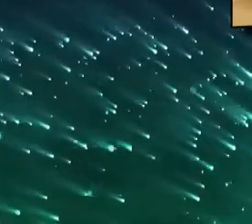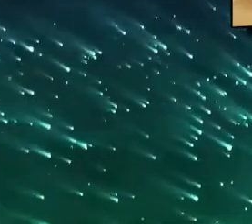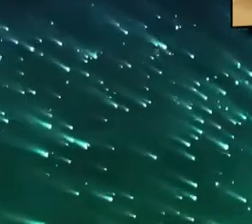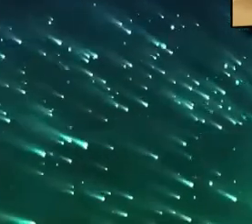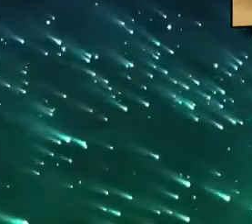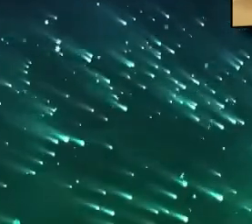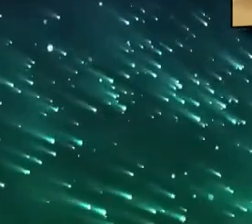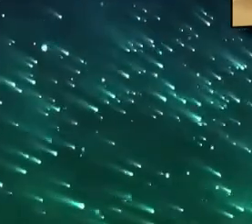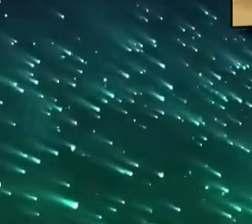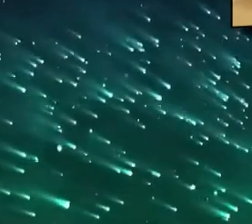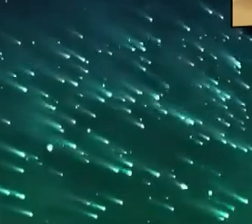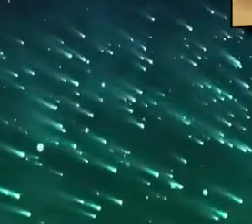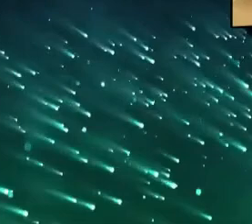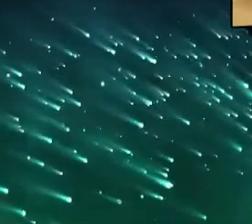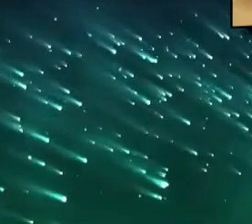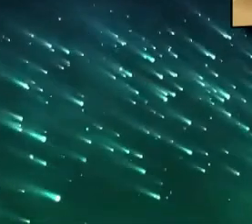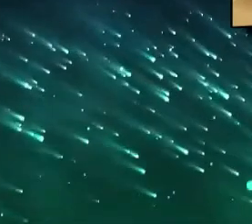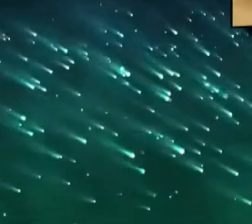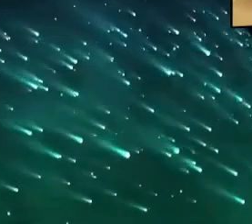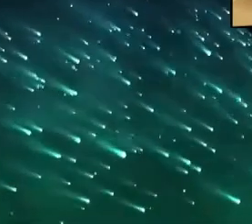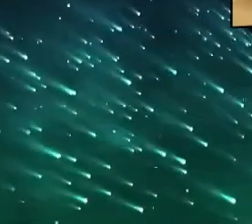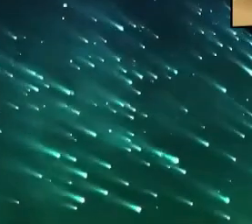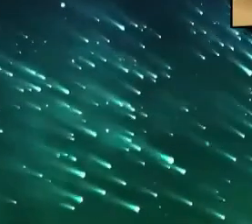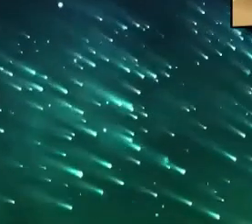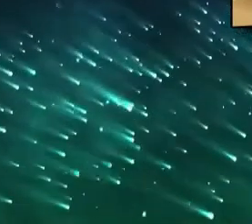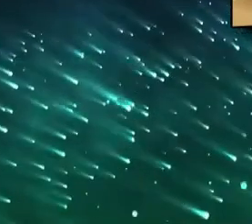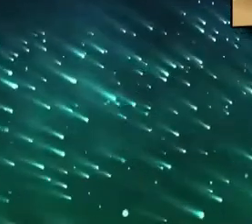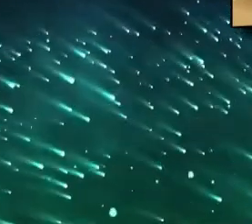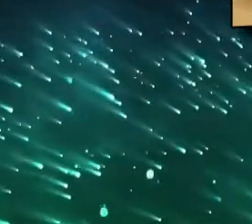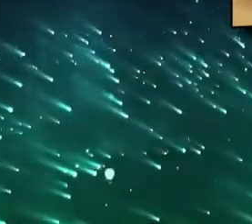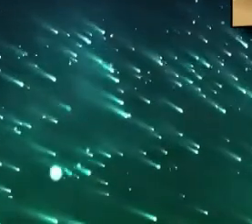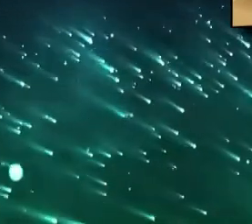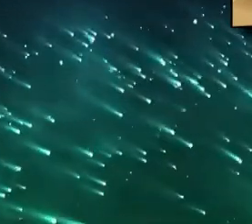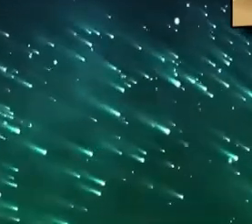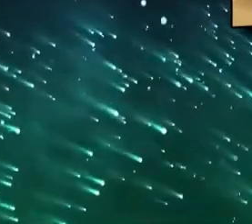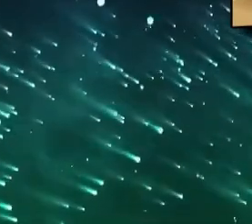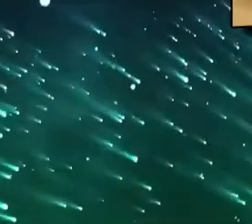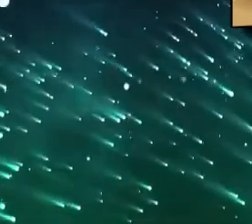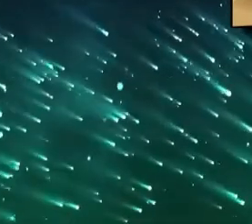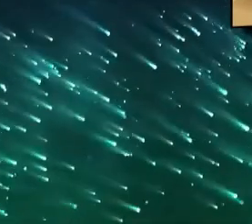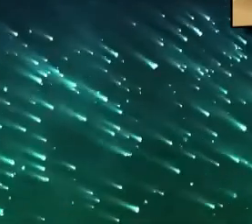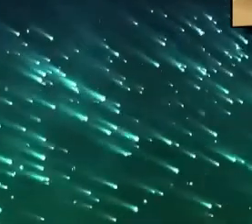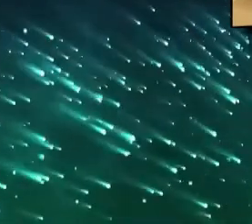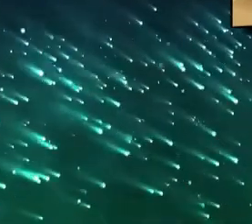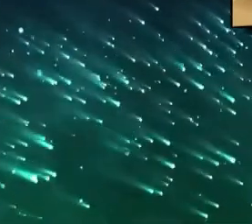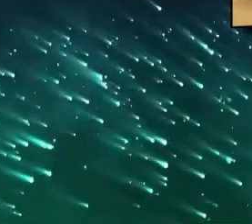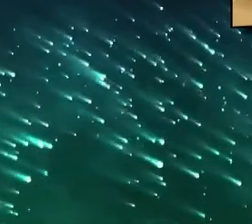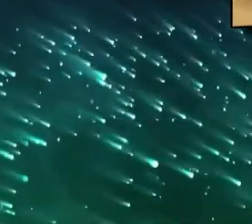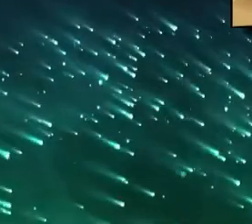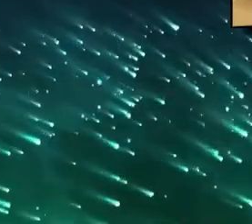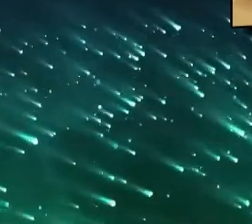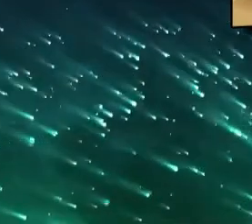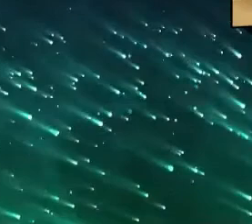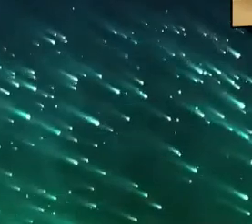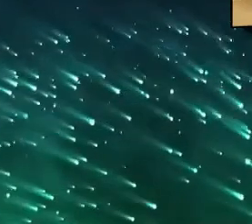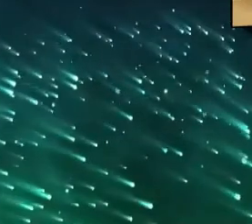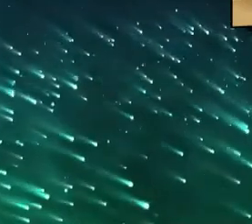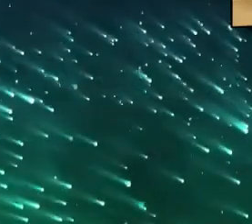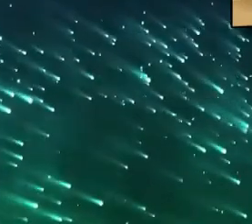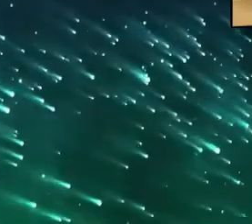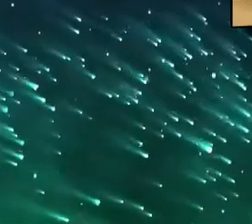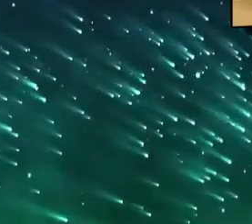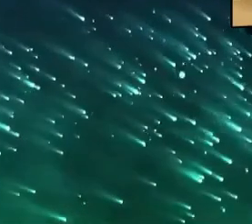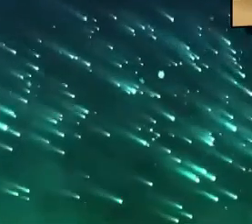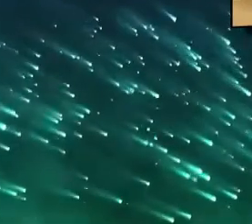dapat Tagum Radyo Eskwela na. Halika na at makinig sa mga aral naming